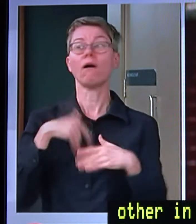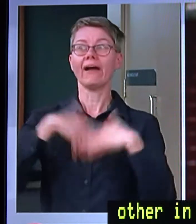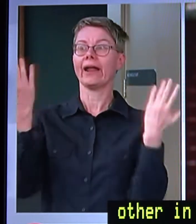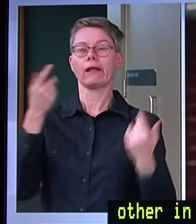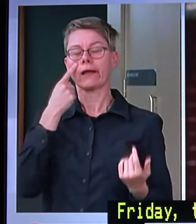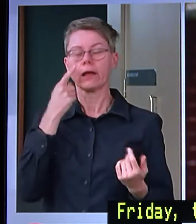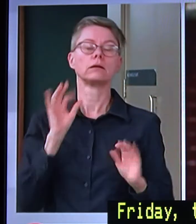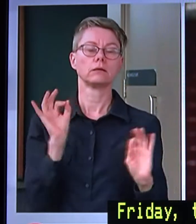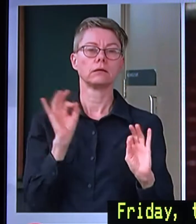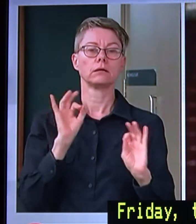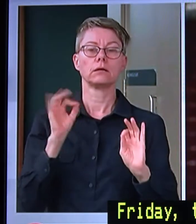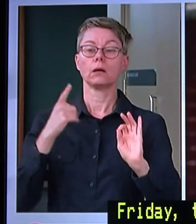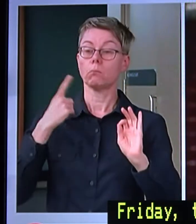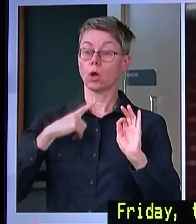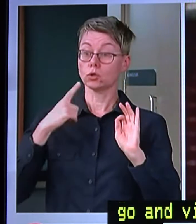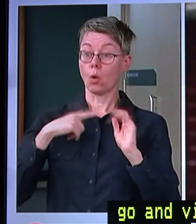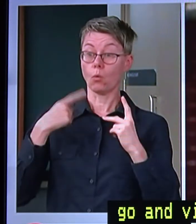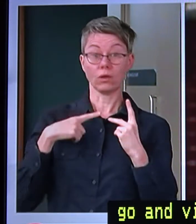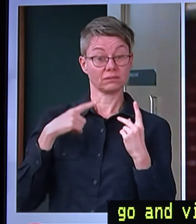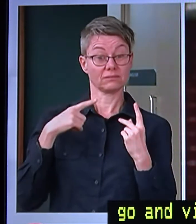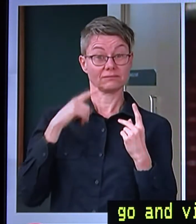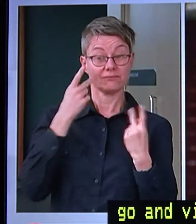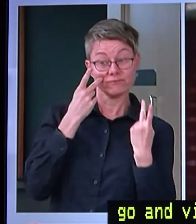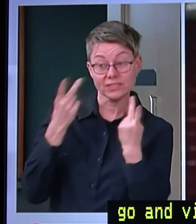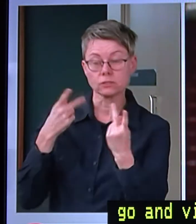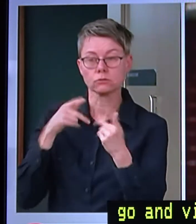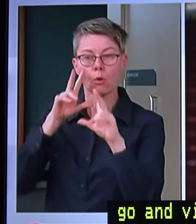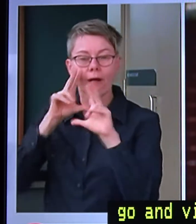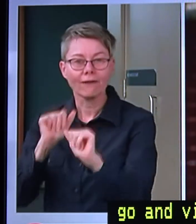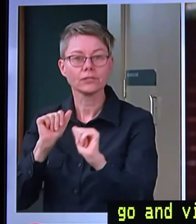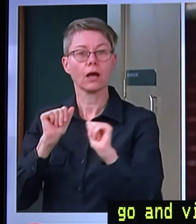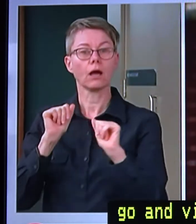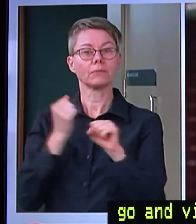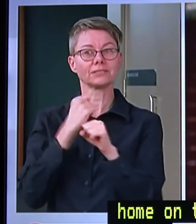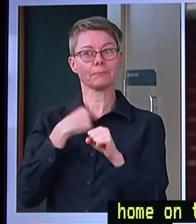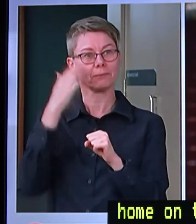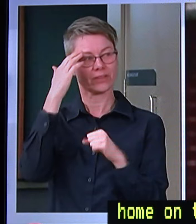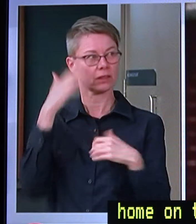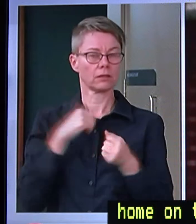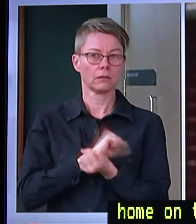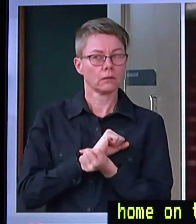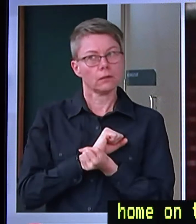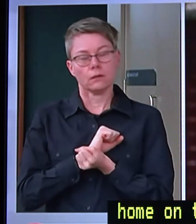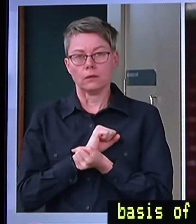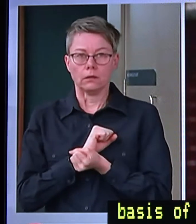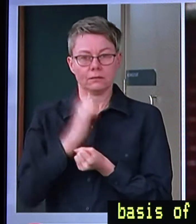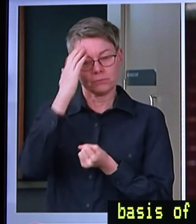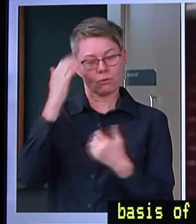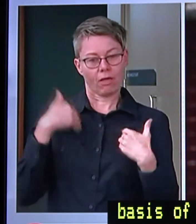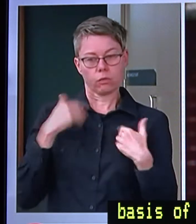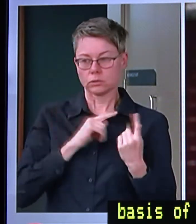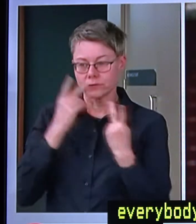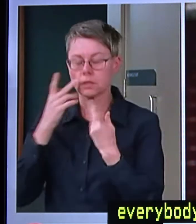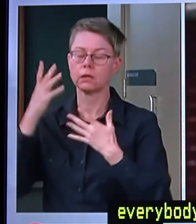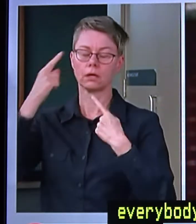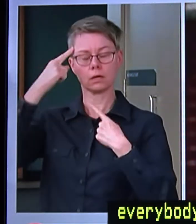of care, on the basis of reducing socialisation and everybody's mental health. We know that for many people they've been cooped up in their homes for a